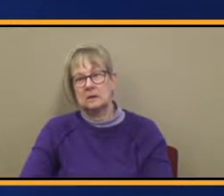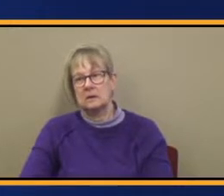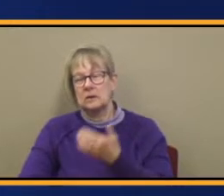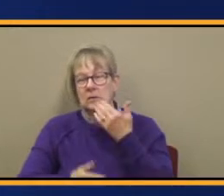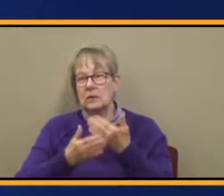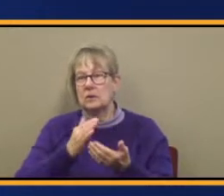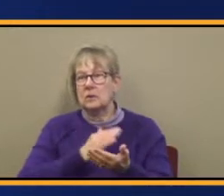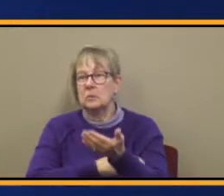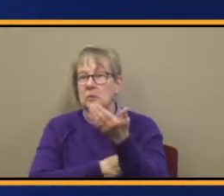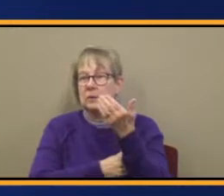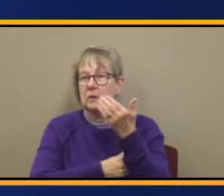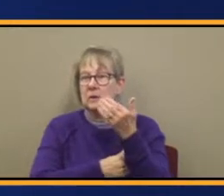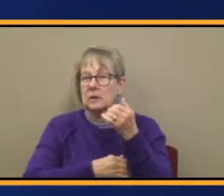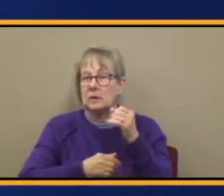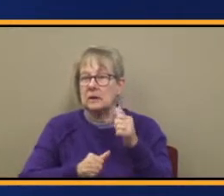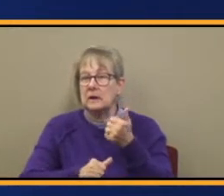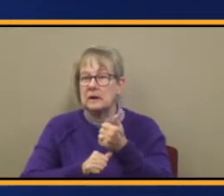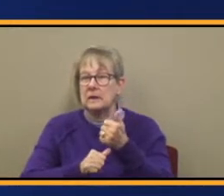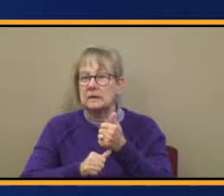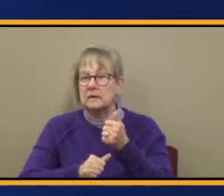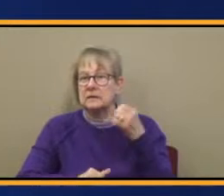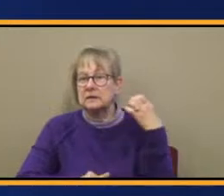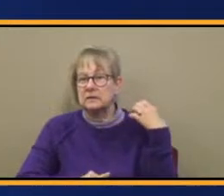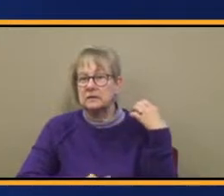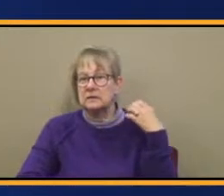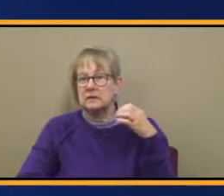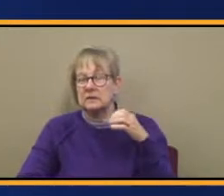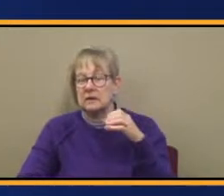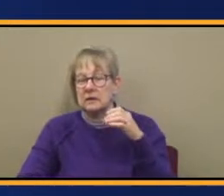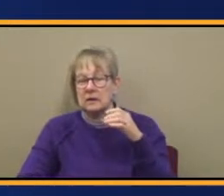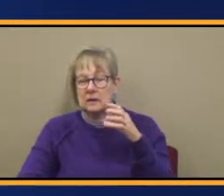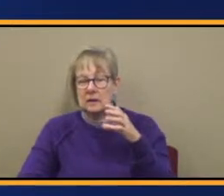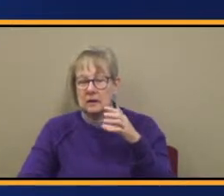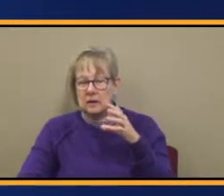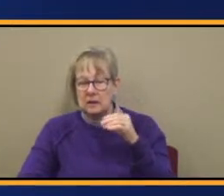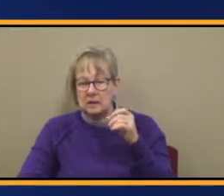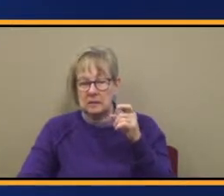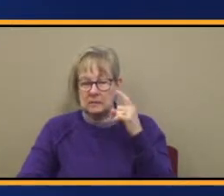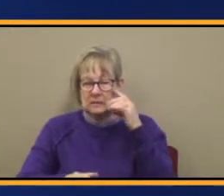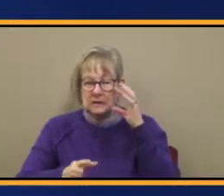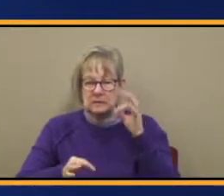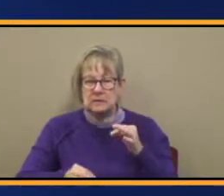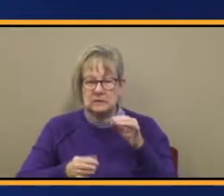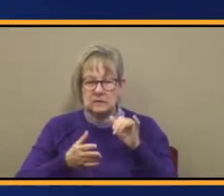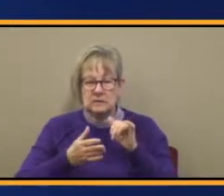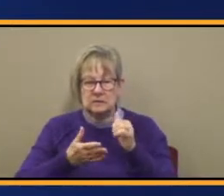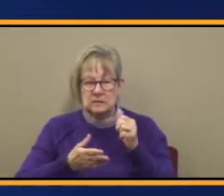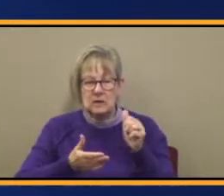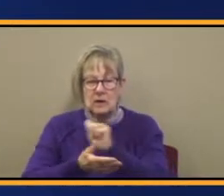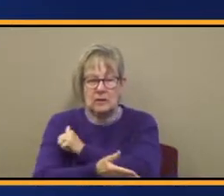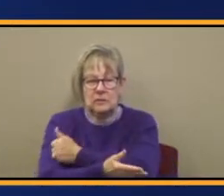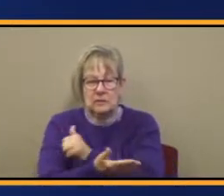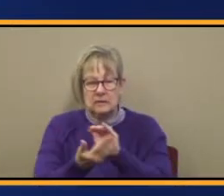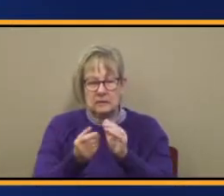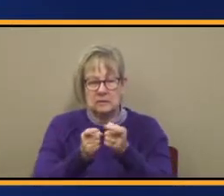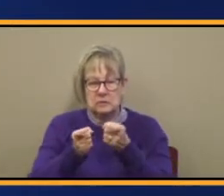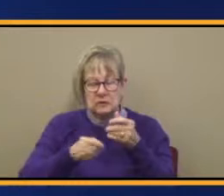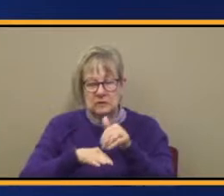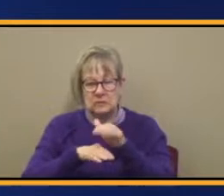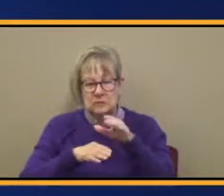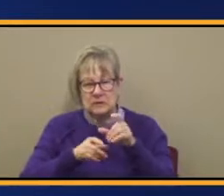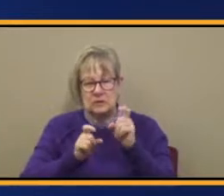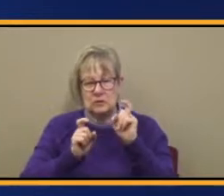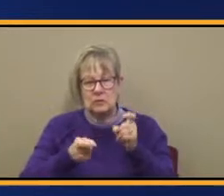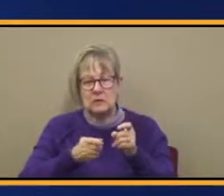Good morning, Assistant Chief Briones. Good morning, number 4, a resolution authorizing the city manager or designee to submit grant